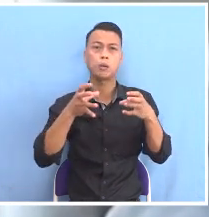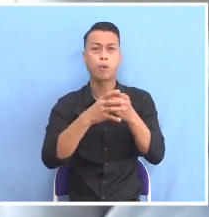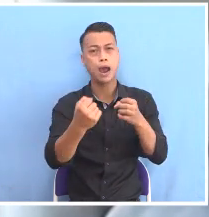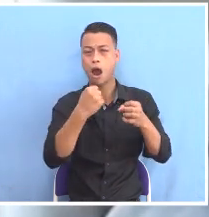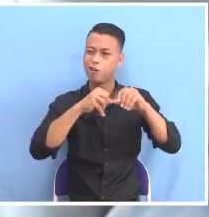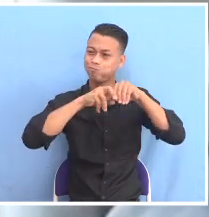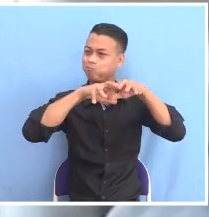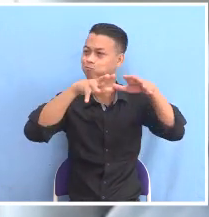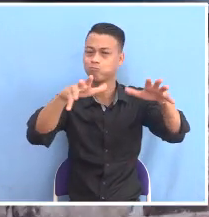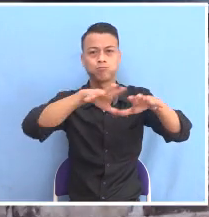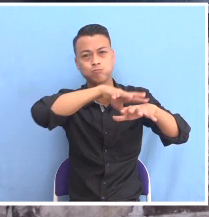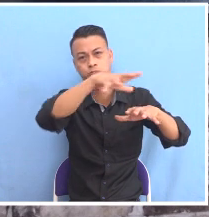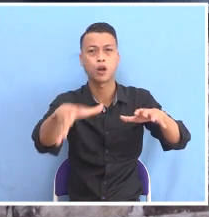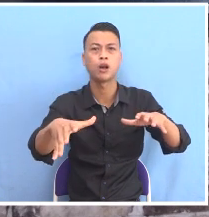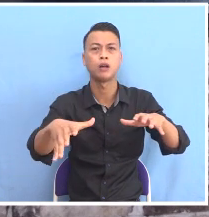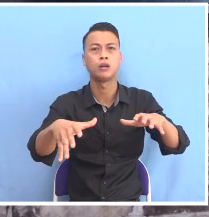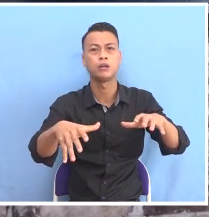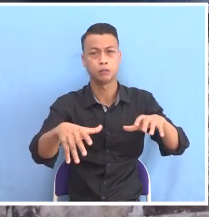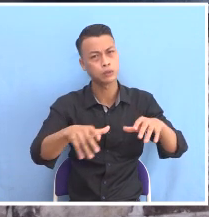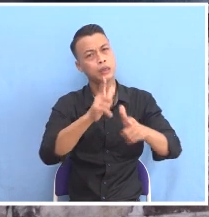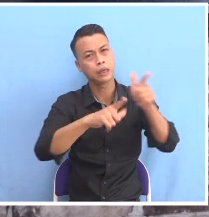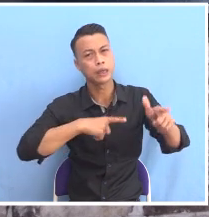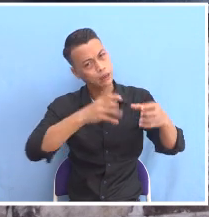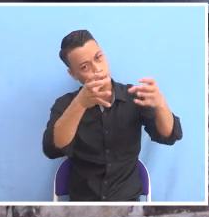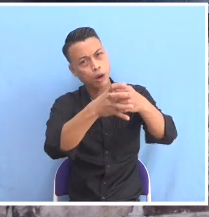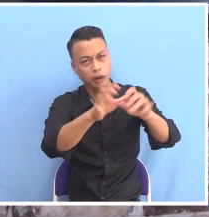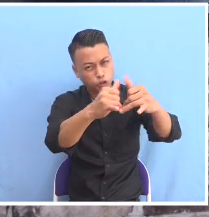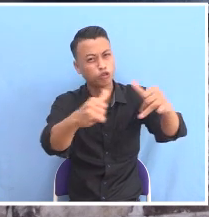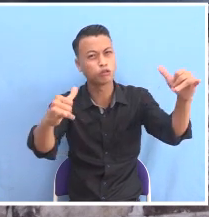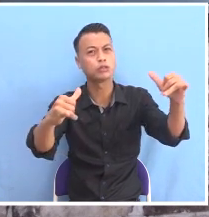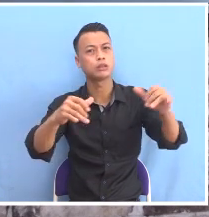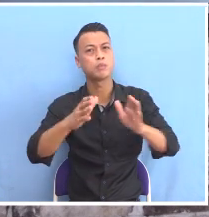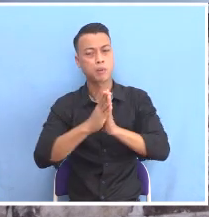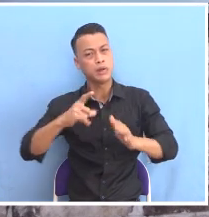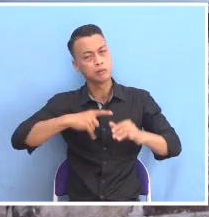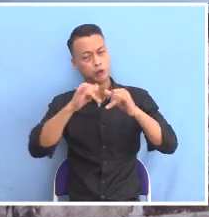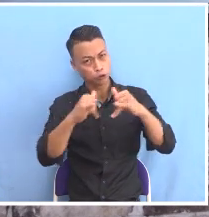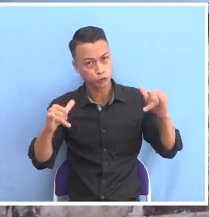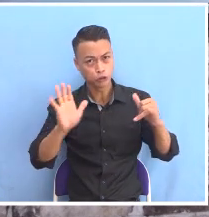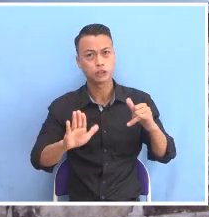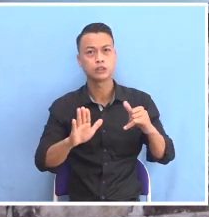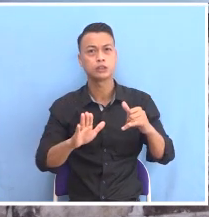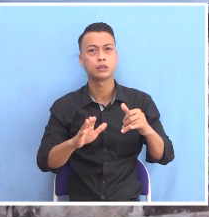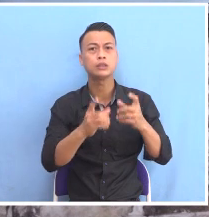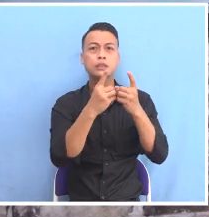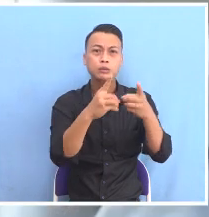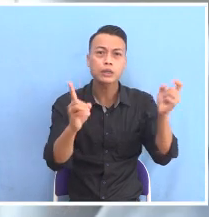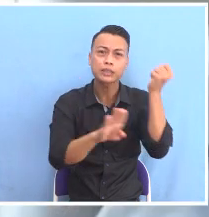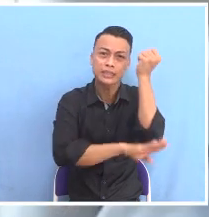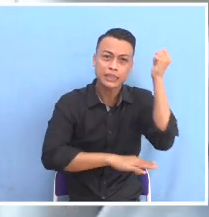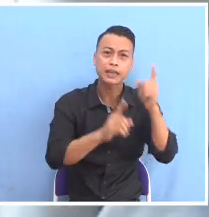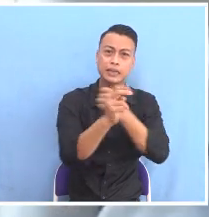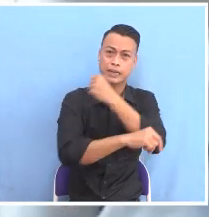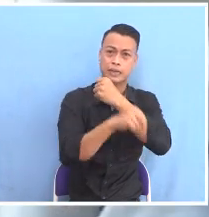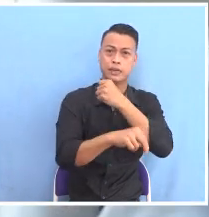hang in Jim who do pin. Through Ada and the Pesaloma, the Lubejan of Gitwala, Pippa. Through a dab, democracy go a cheek and then